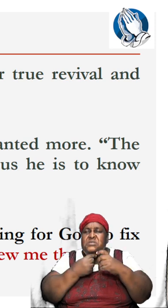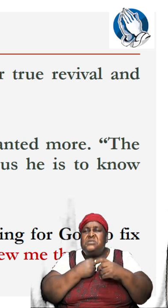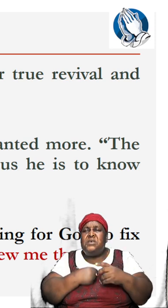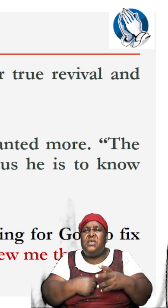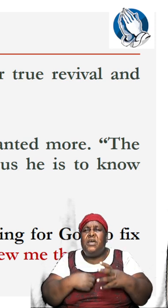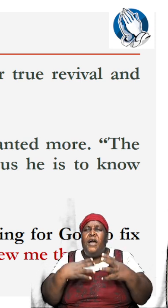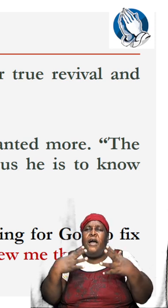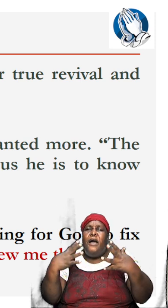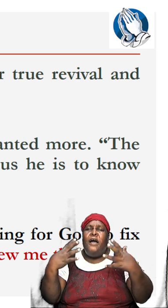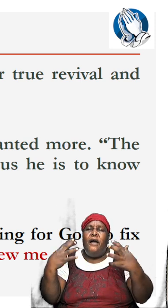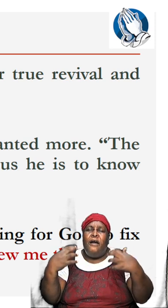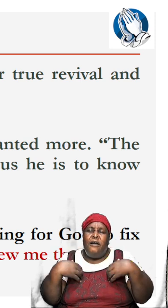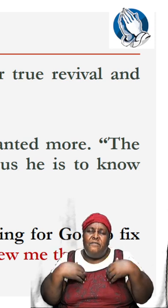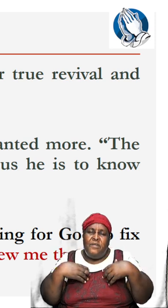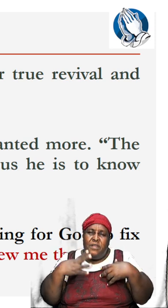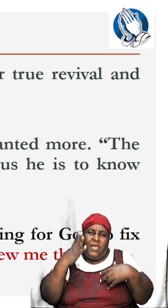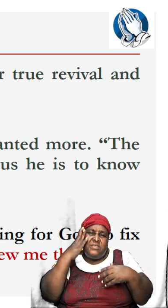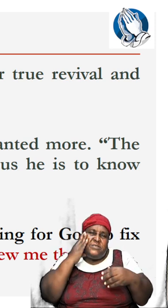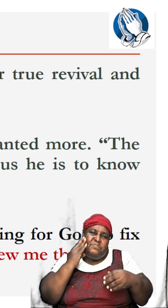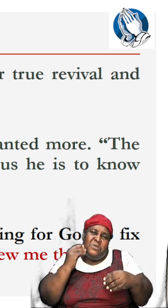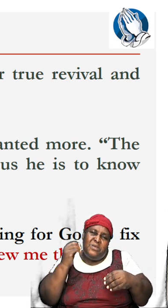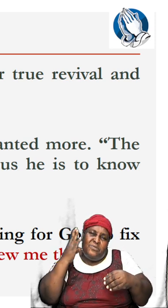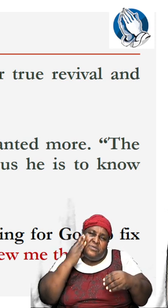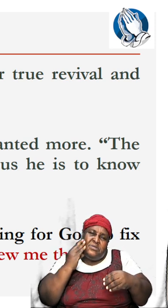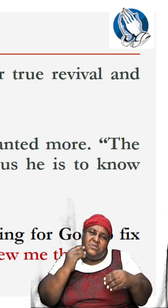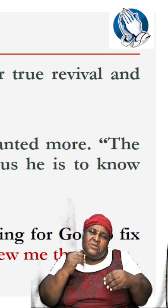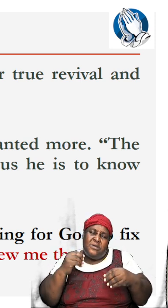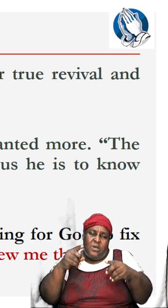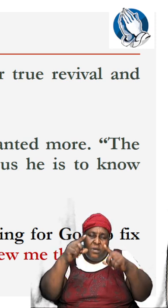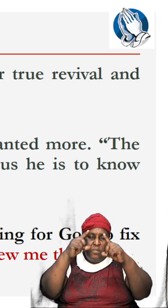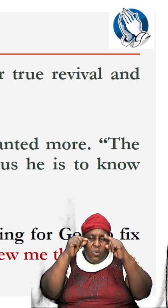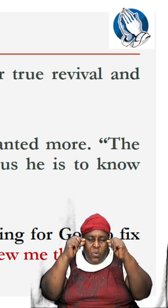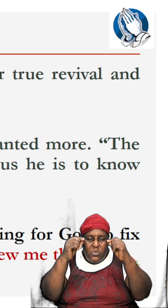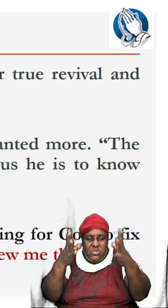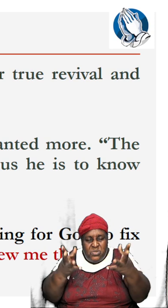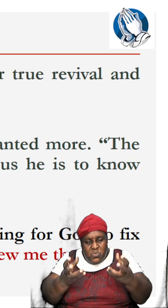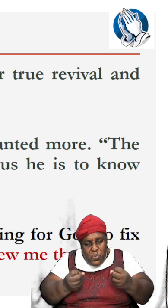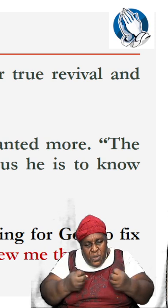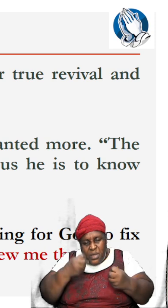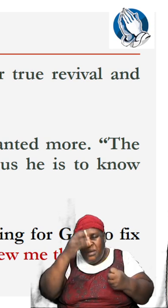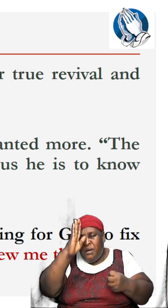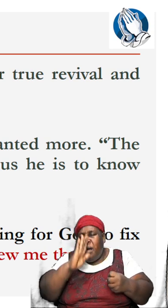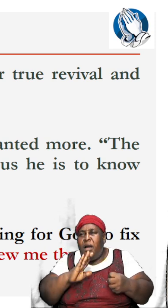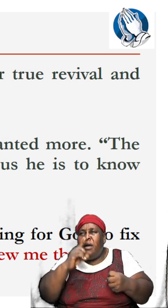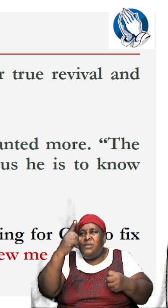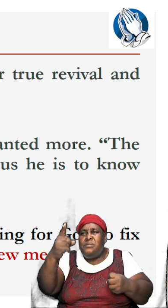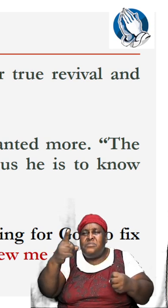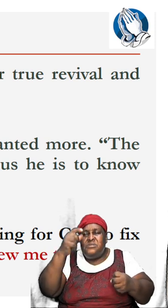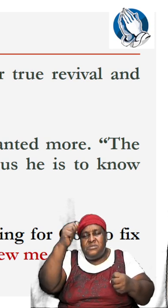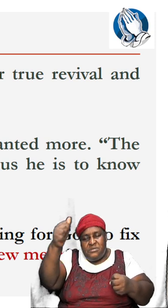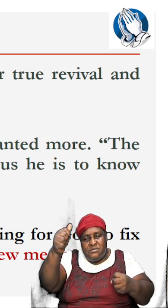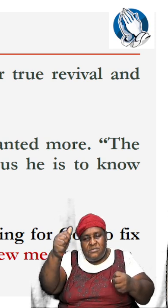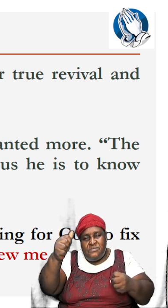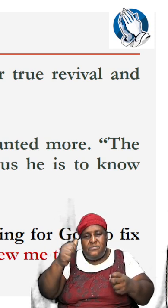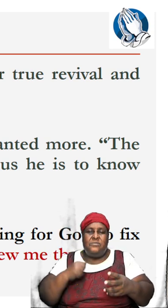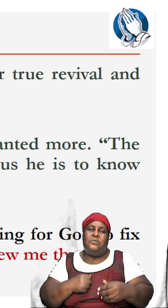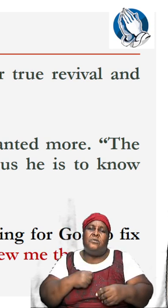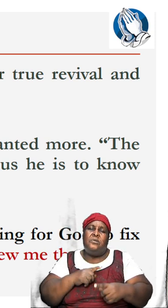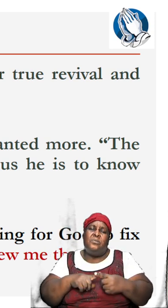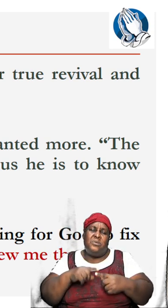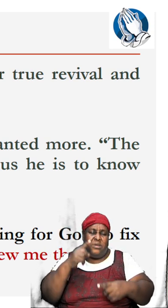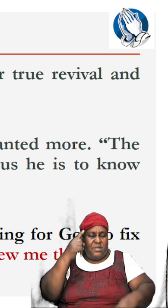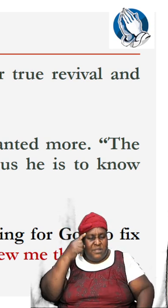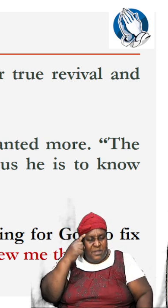experienced something, he wanted more of God. He wanted God himself. When I think of